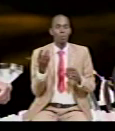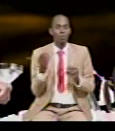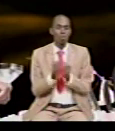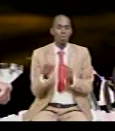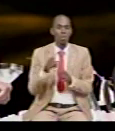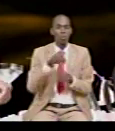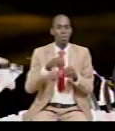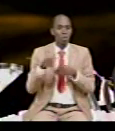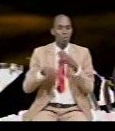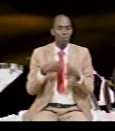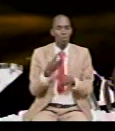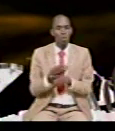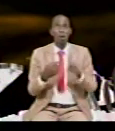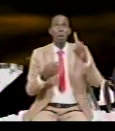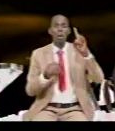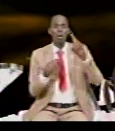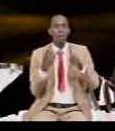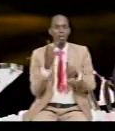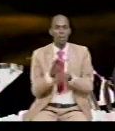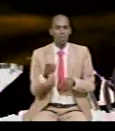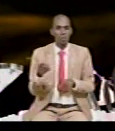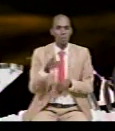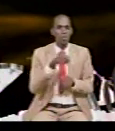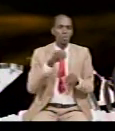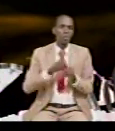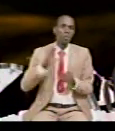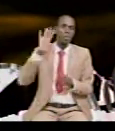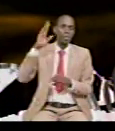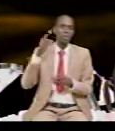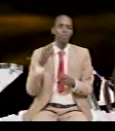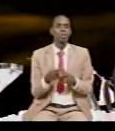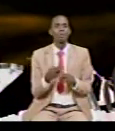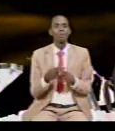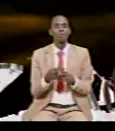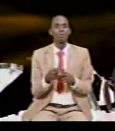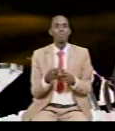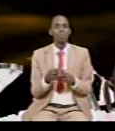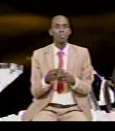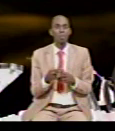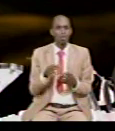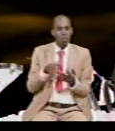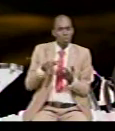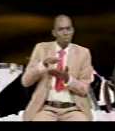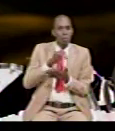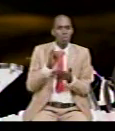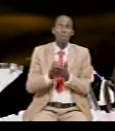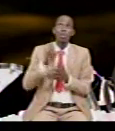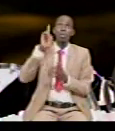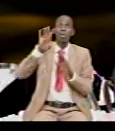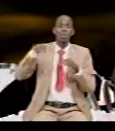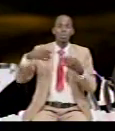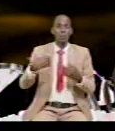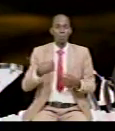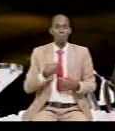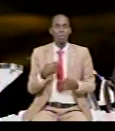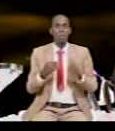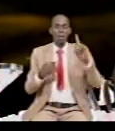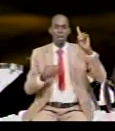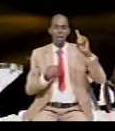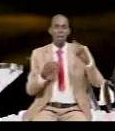while I was with them in the world, I kept them in thy name. Those that thou gavest me, I have